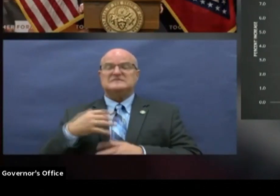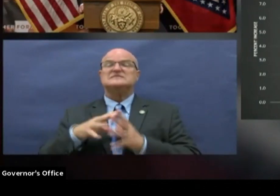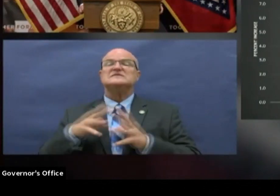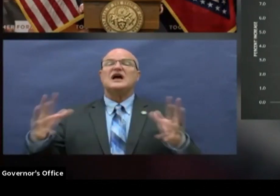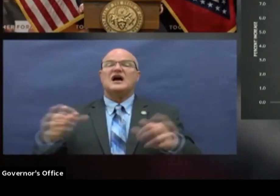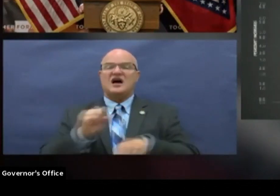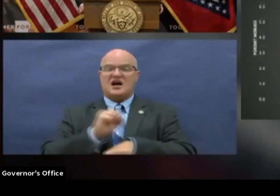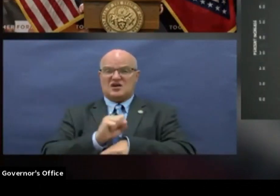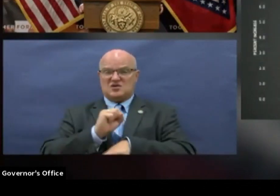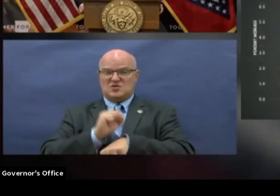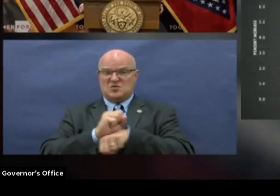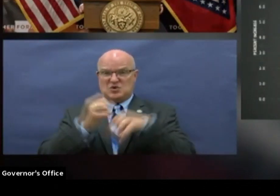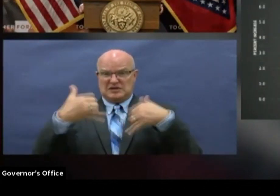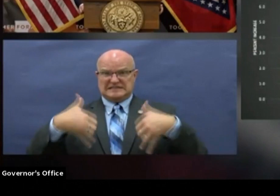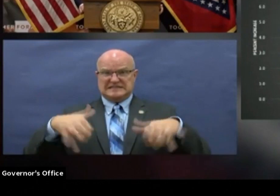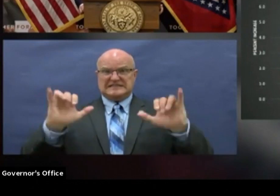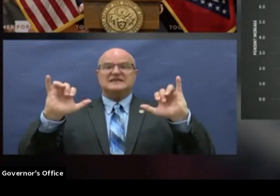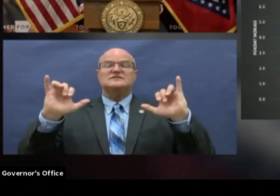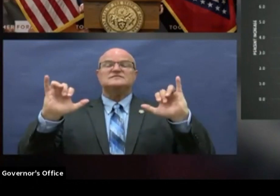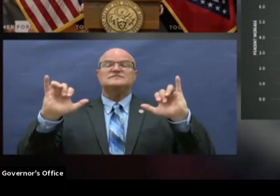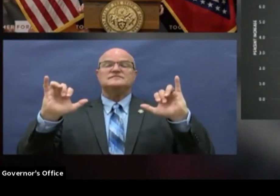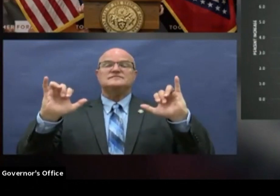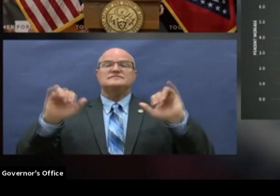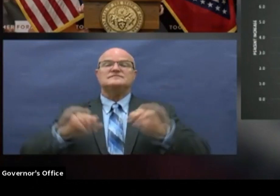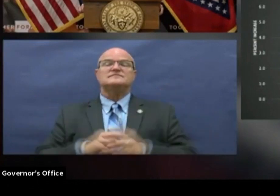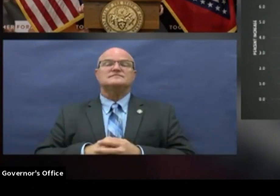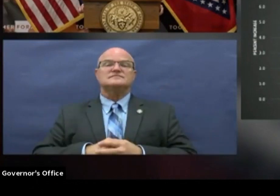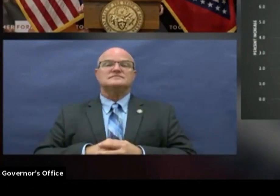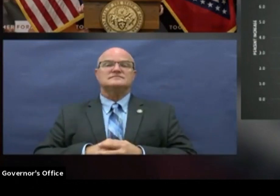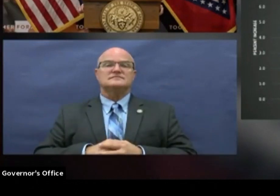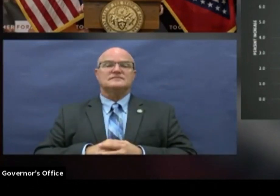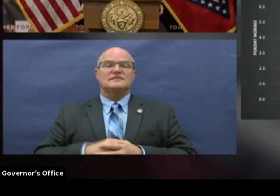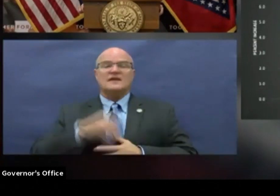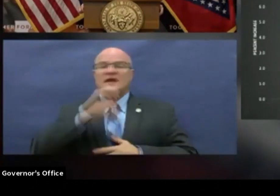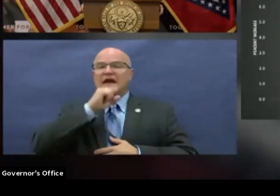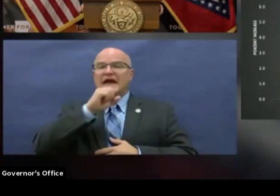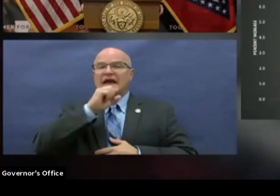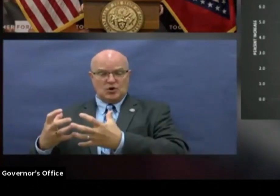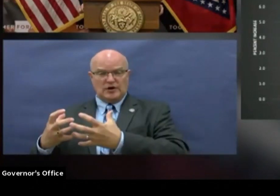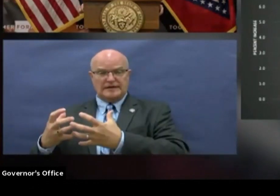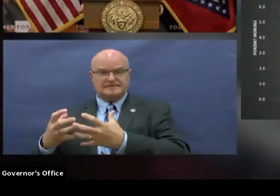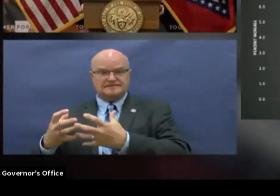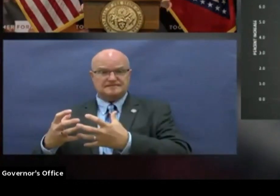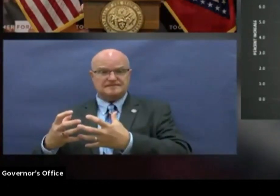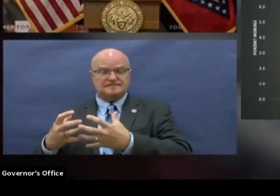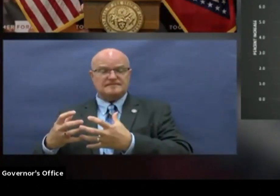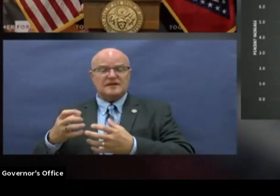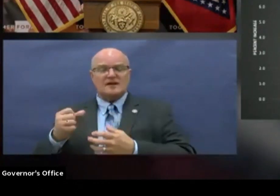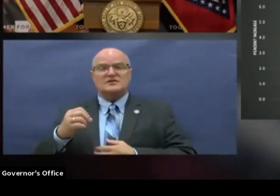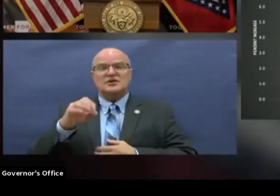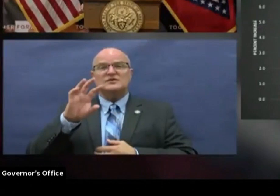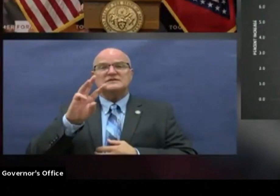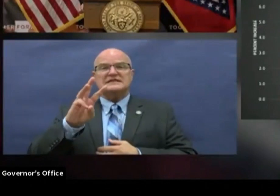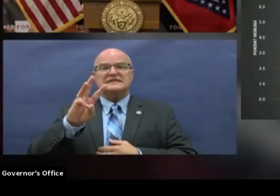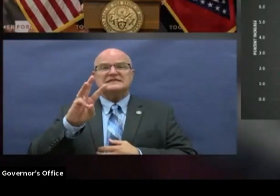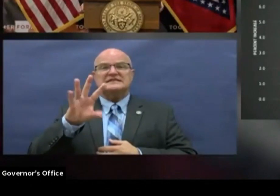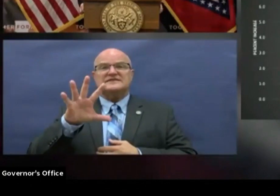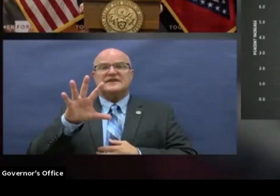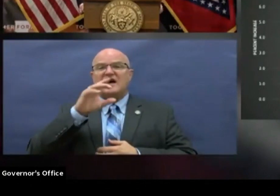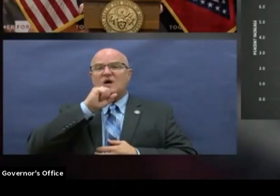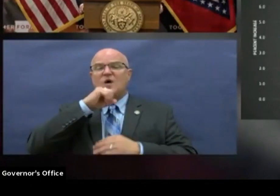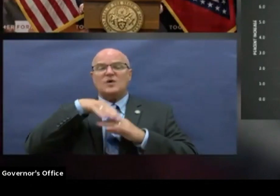do. Next is the same by age category. And so 65